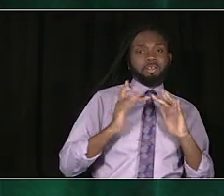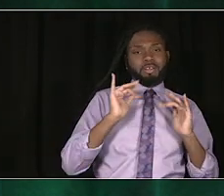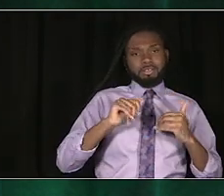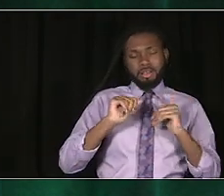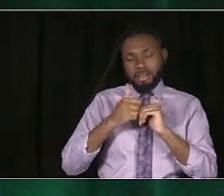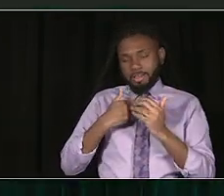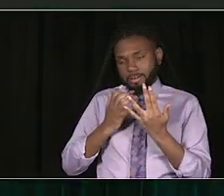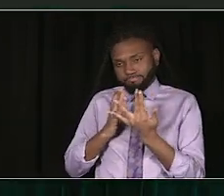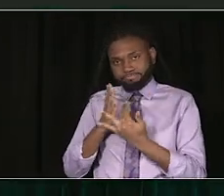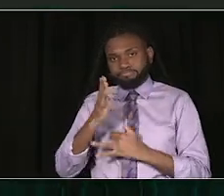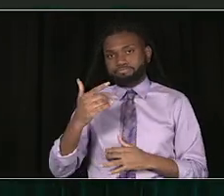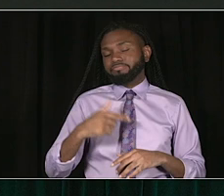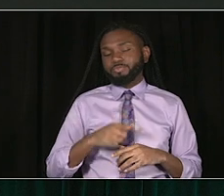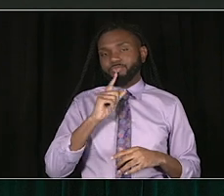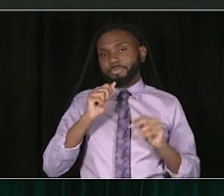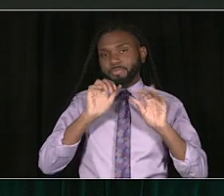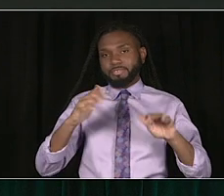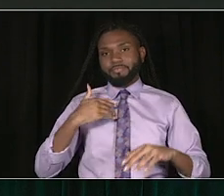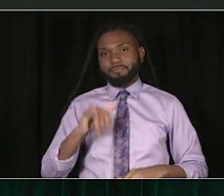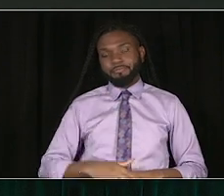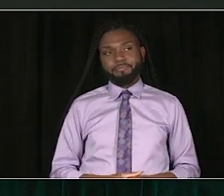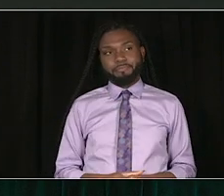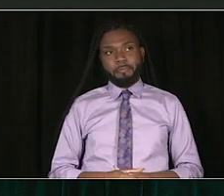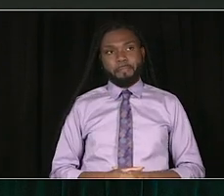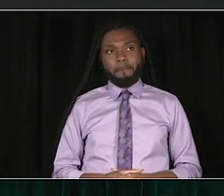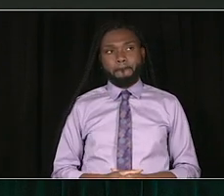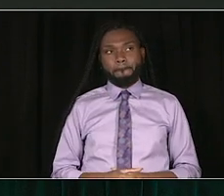So I'm really blessed to have that.